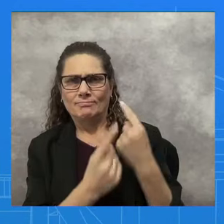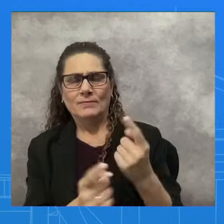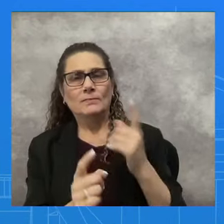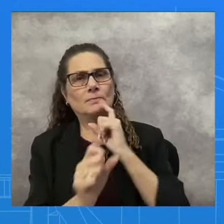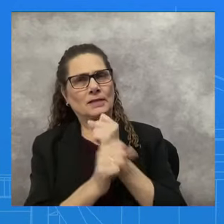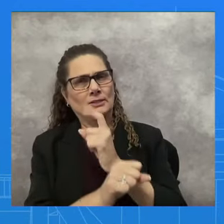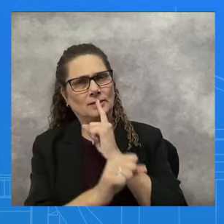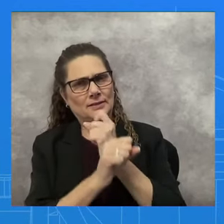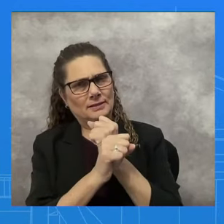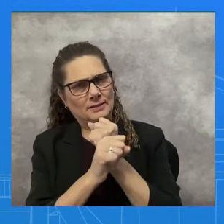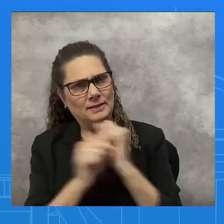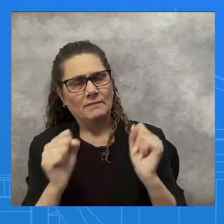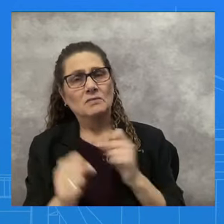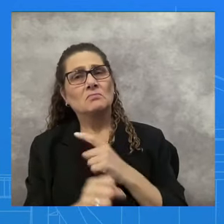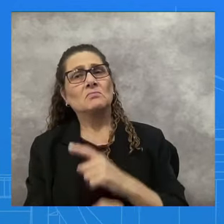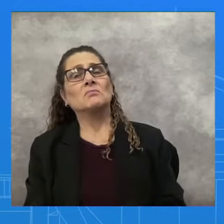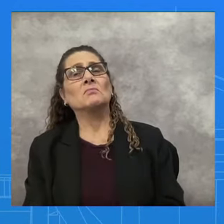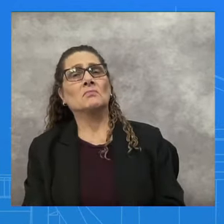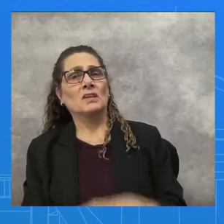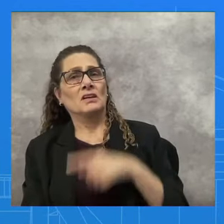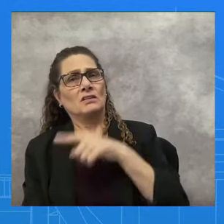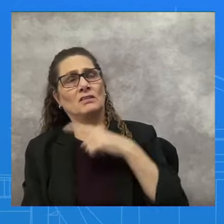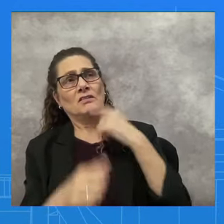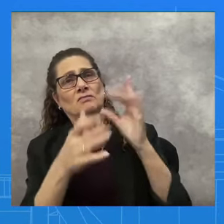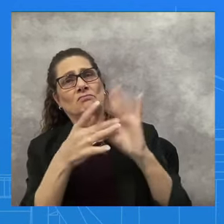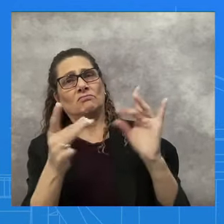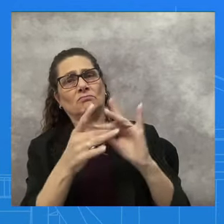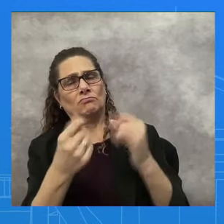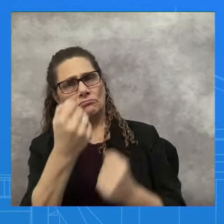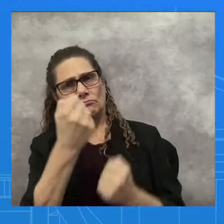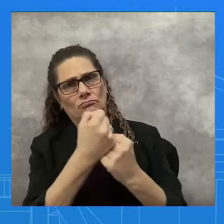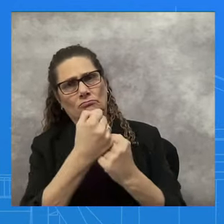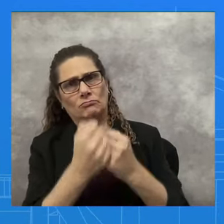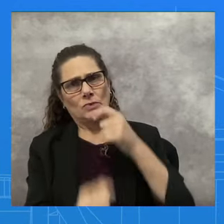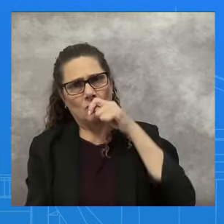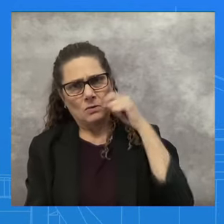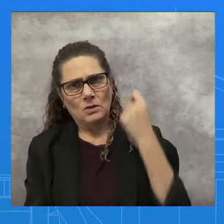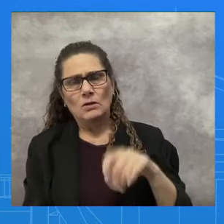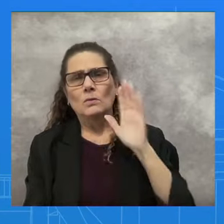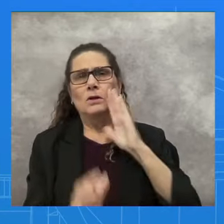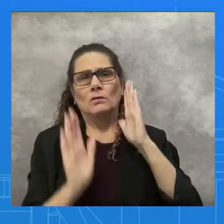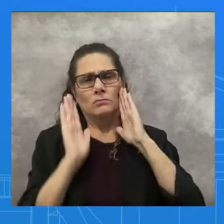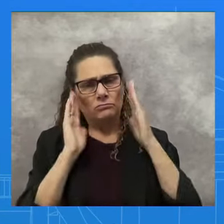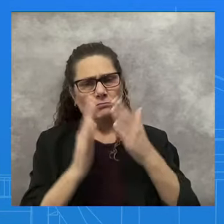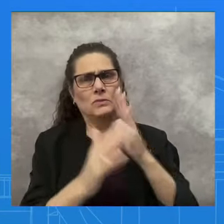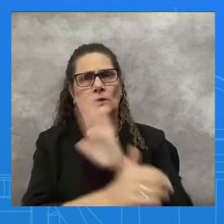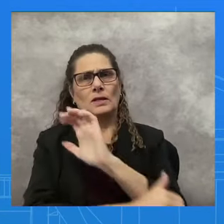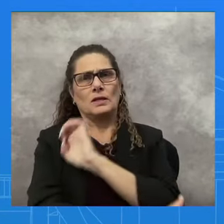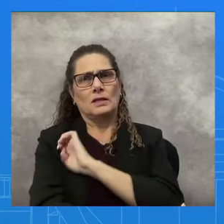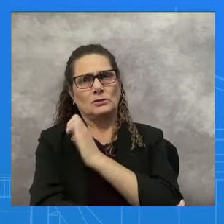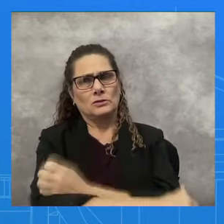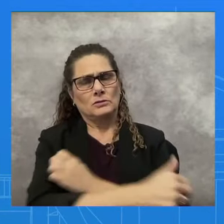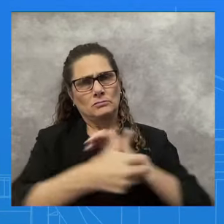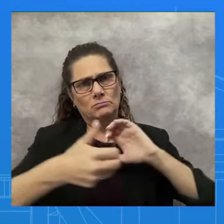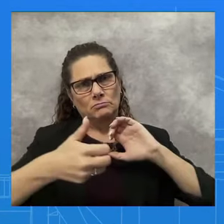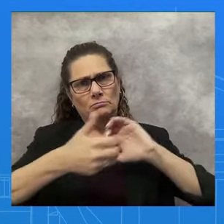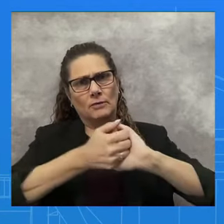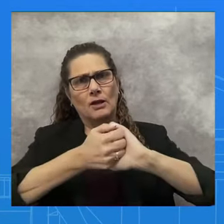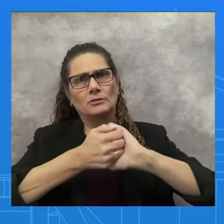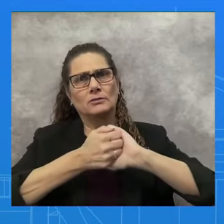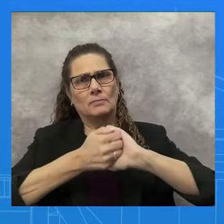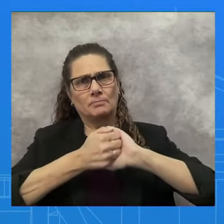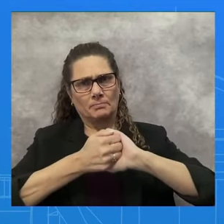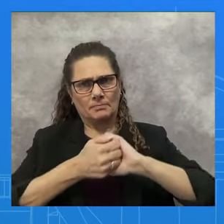the strong U.S.-Polish strategic energy security partnership, its robust economic relationship, and the United States